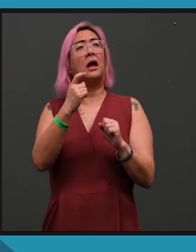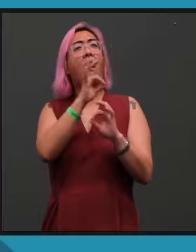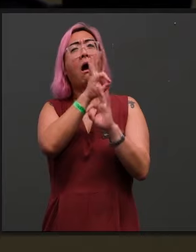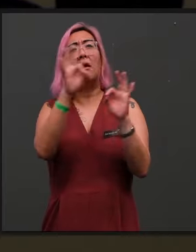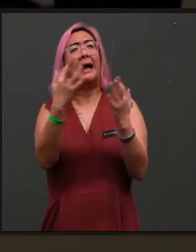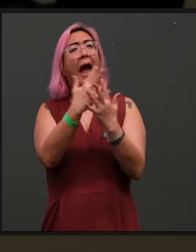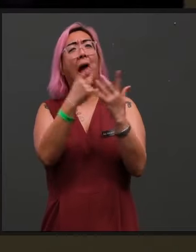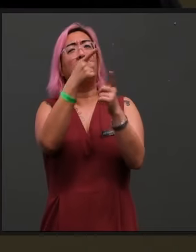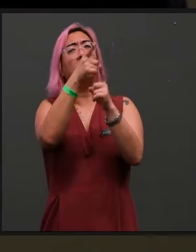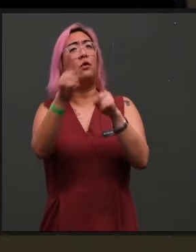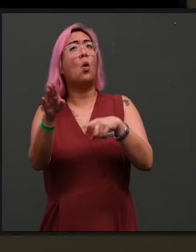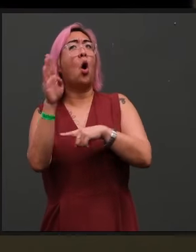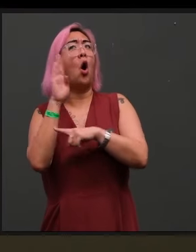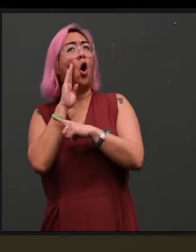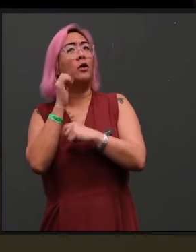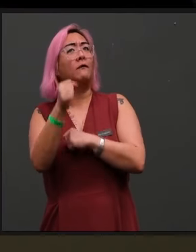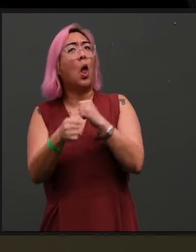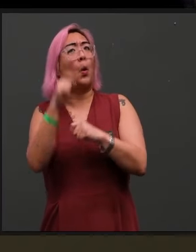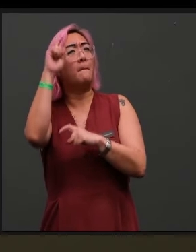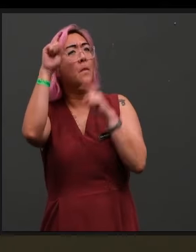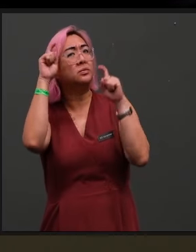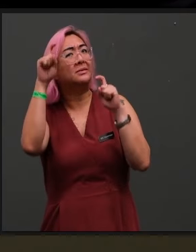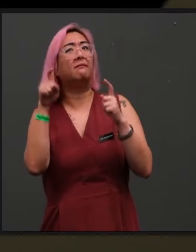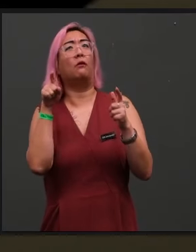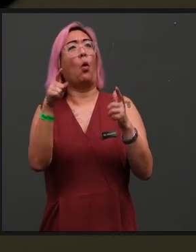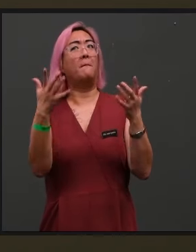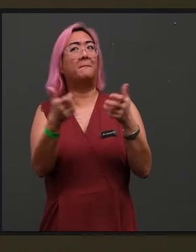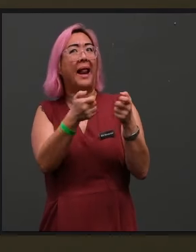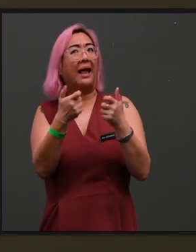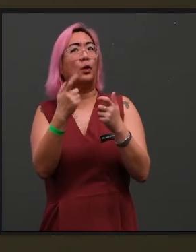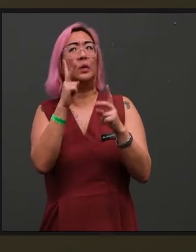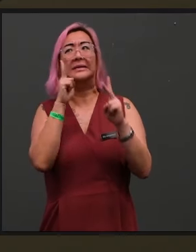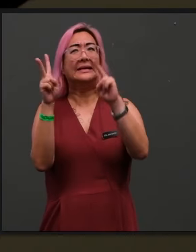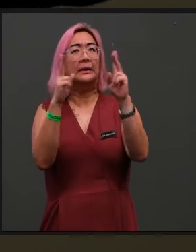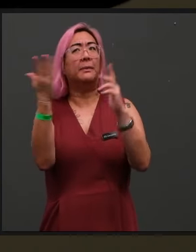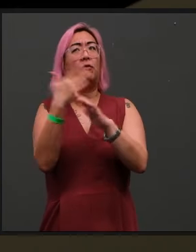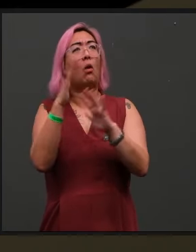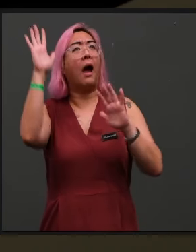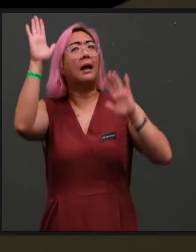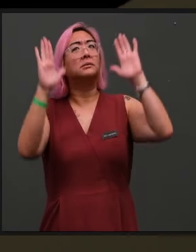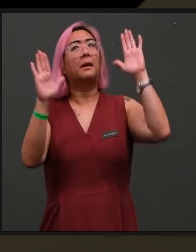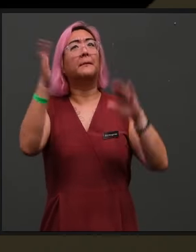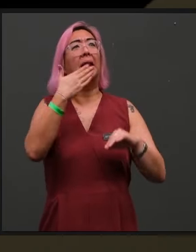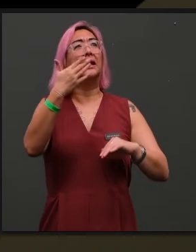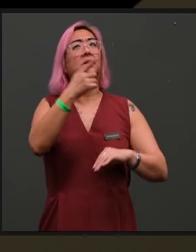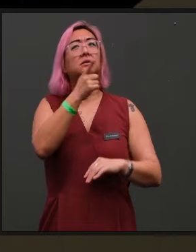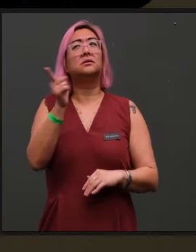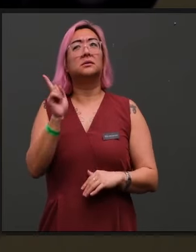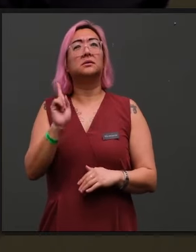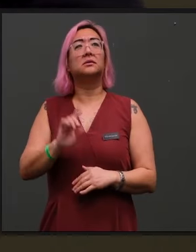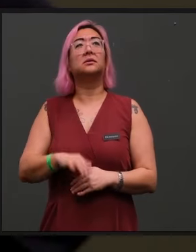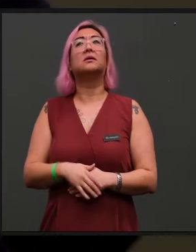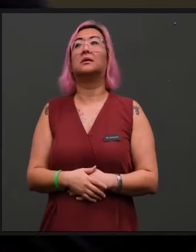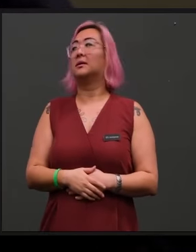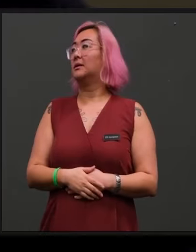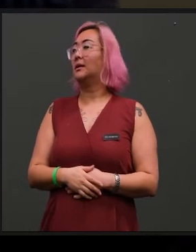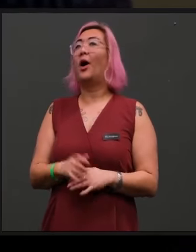either heard of Loco Motive or played it or seen it before this panel? Okay, that's enough people.